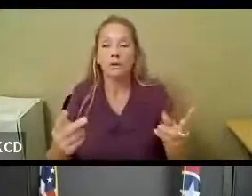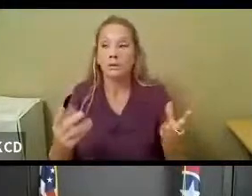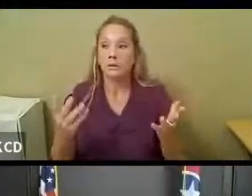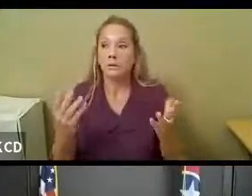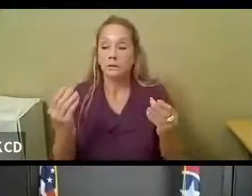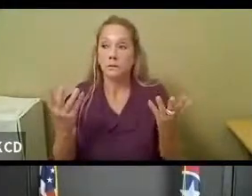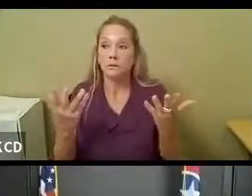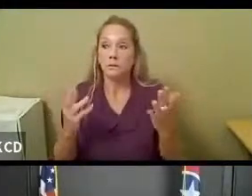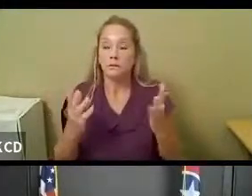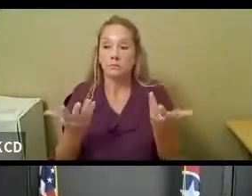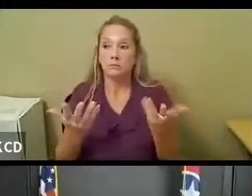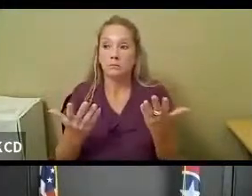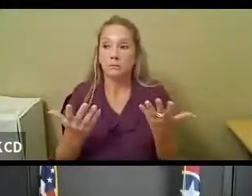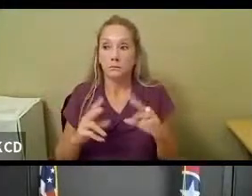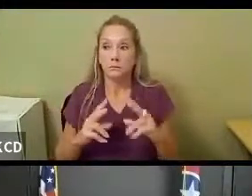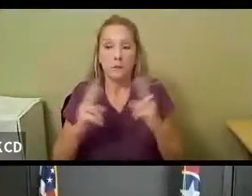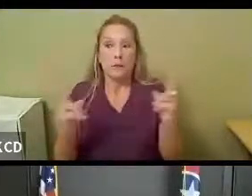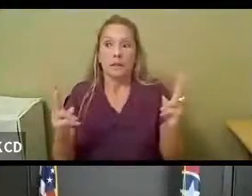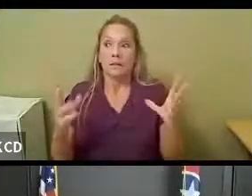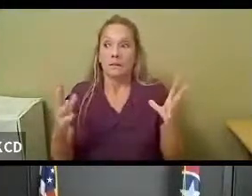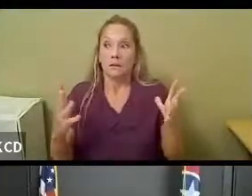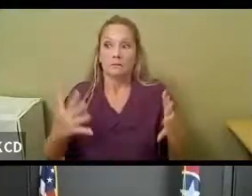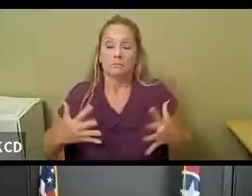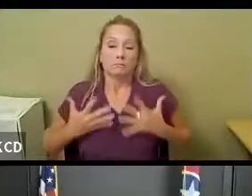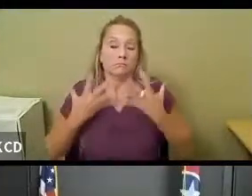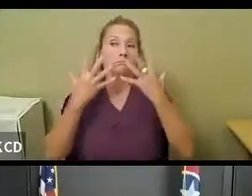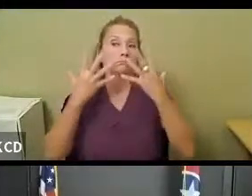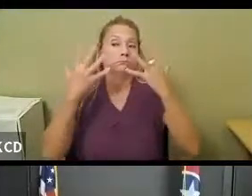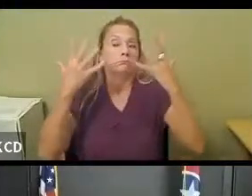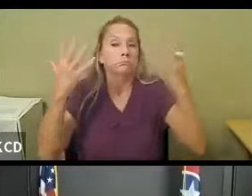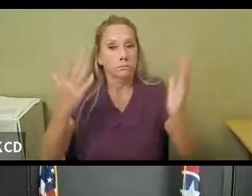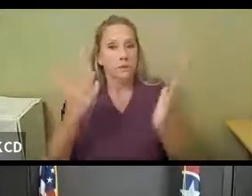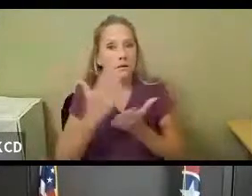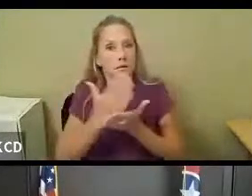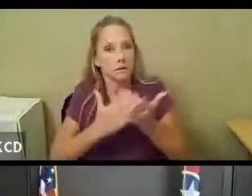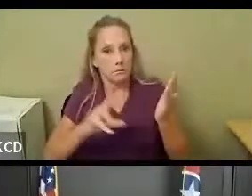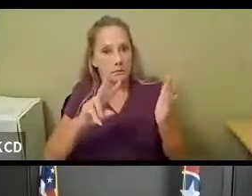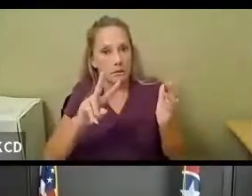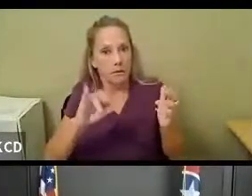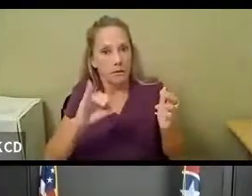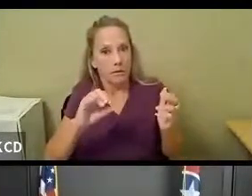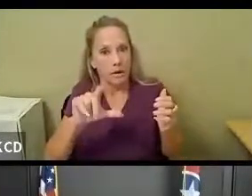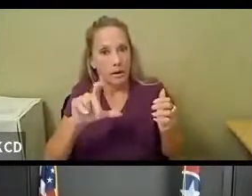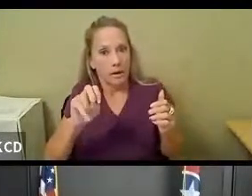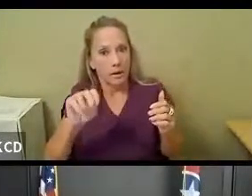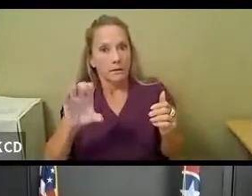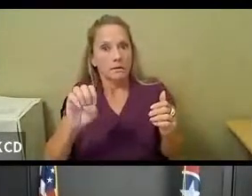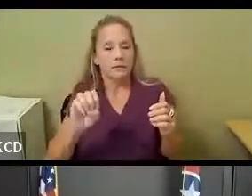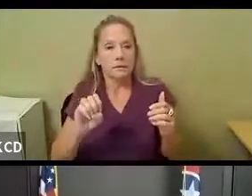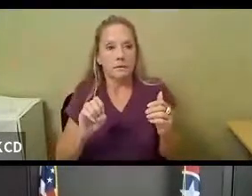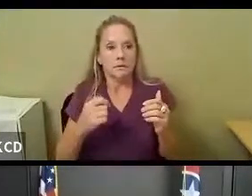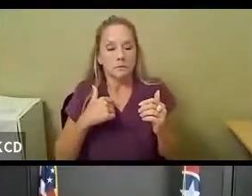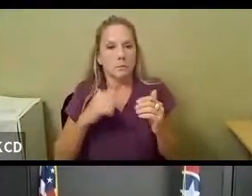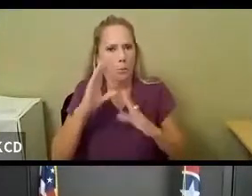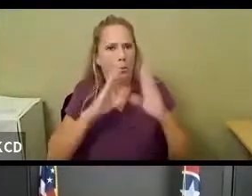worrisome to the point that maybe interpersonal violence might even be an outcome here. I worry about this every day.